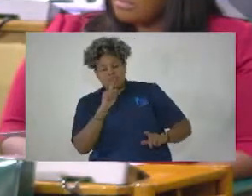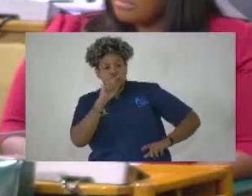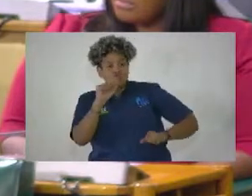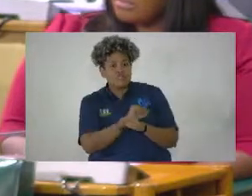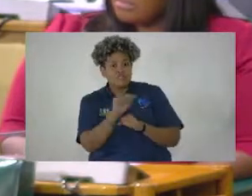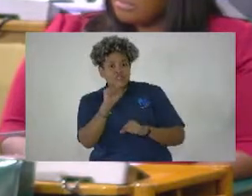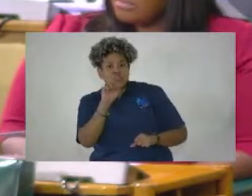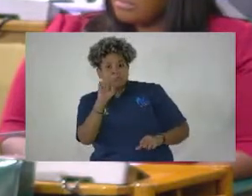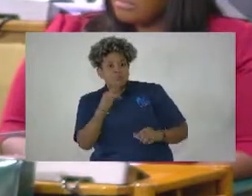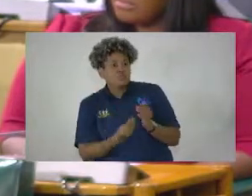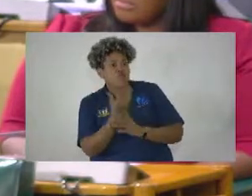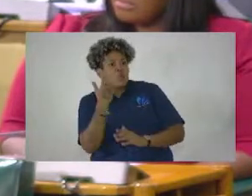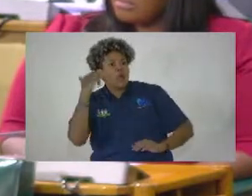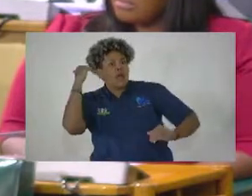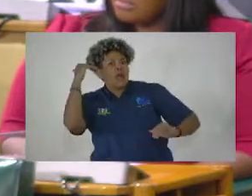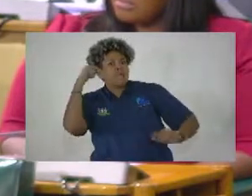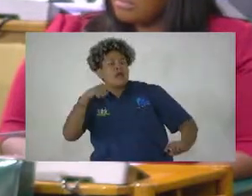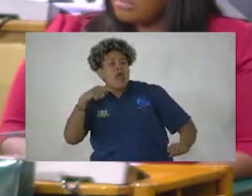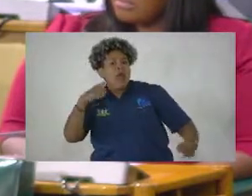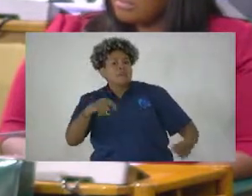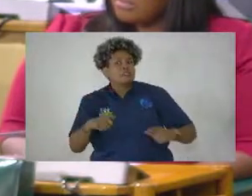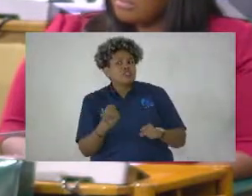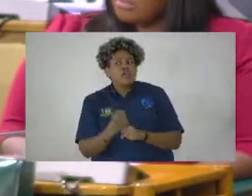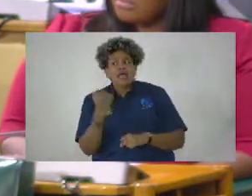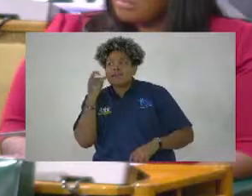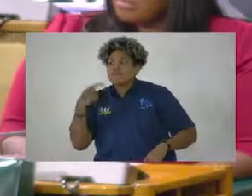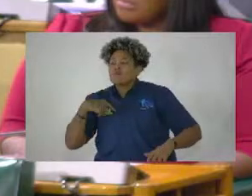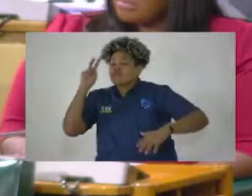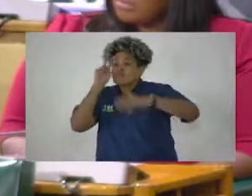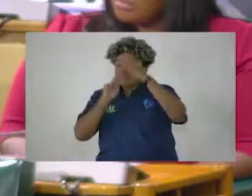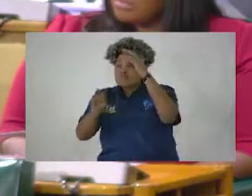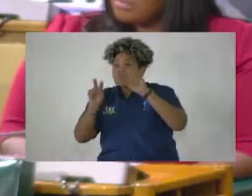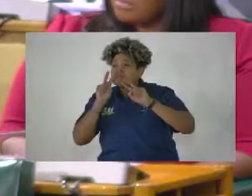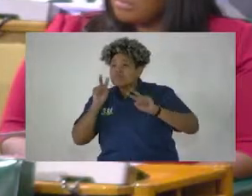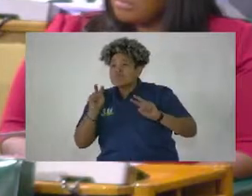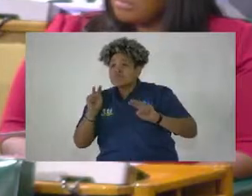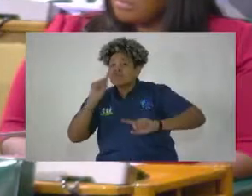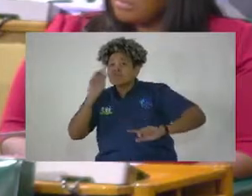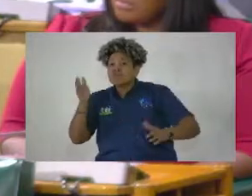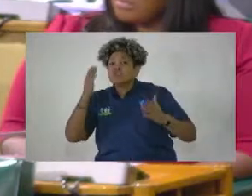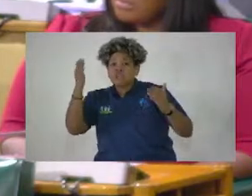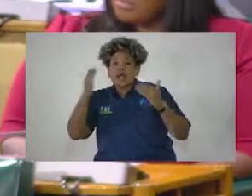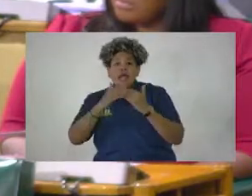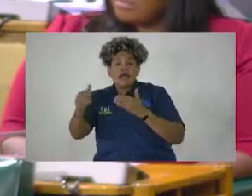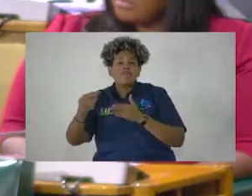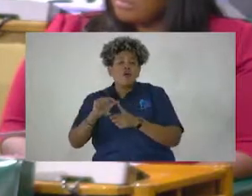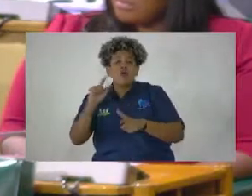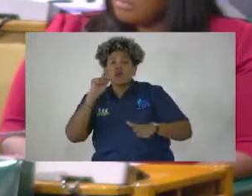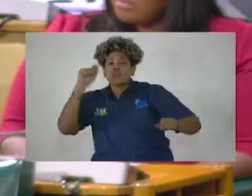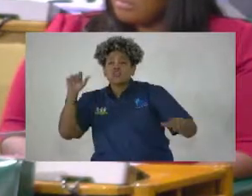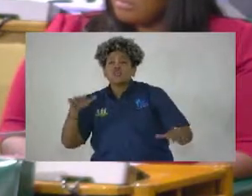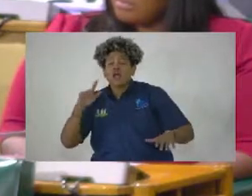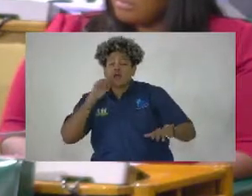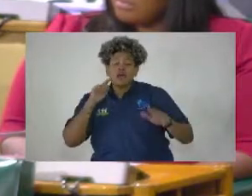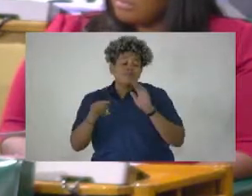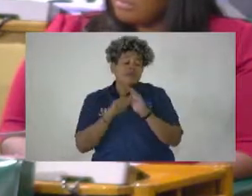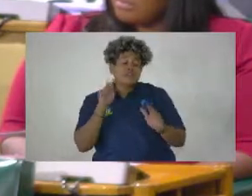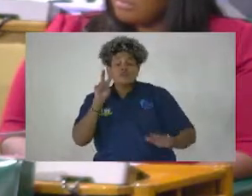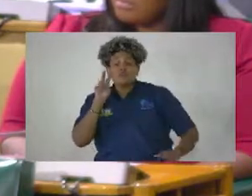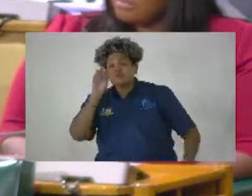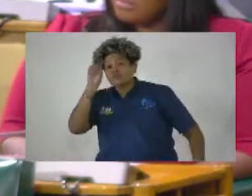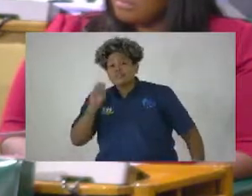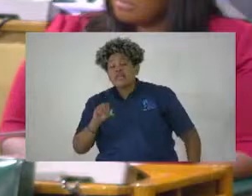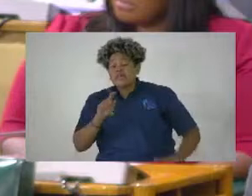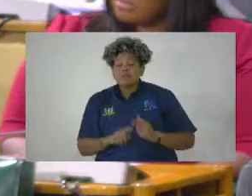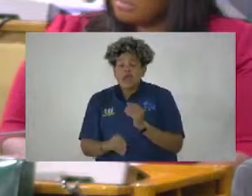GDP growth this year, if we end up, as the projections seem to suggest, after the hurricane shock of -2%